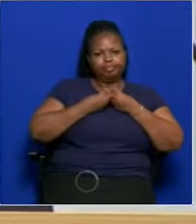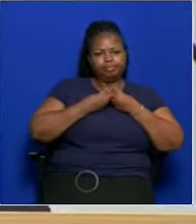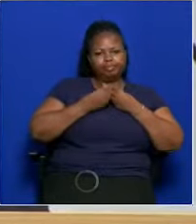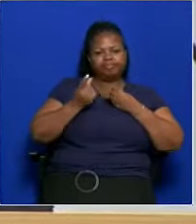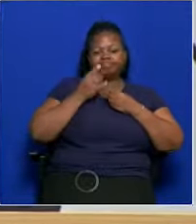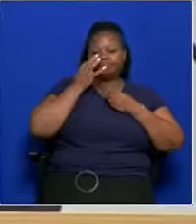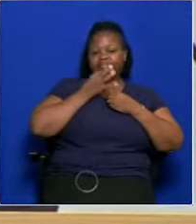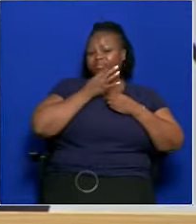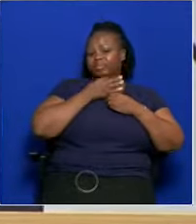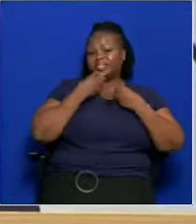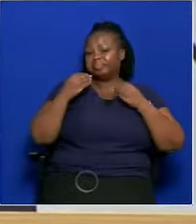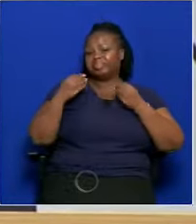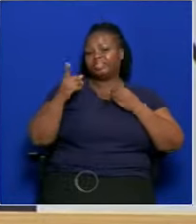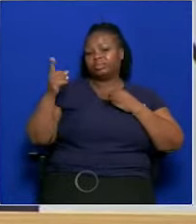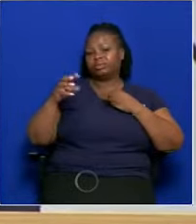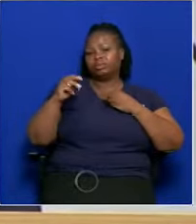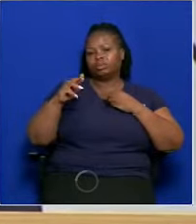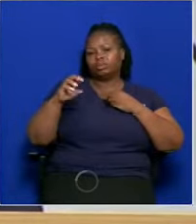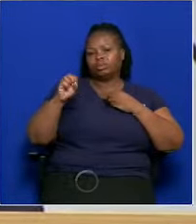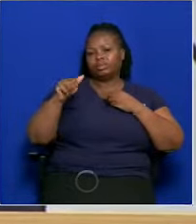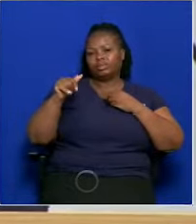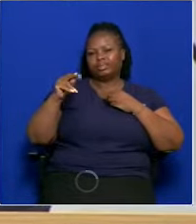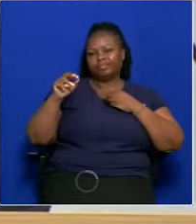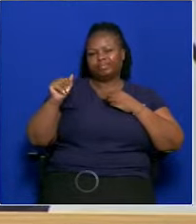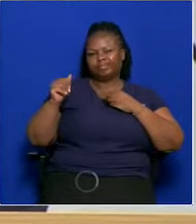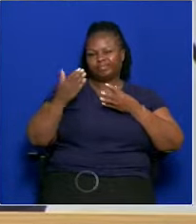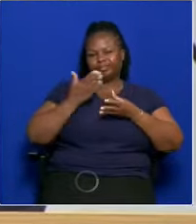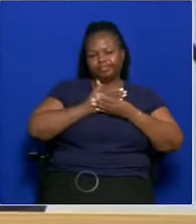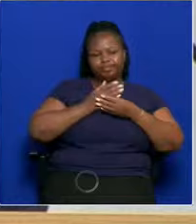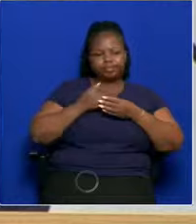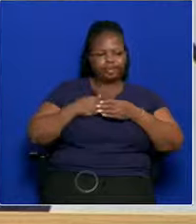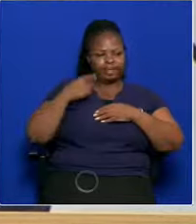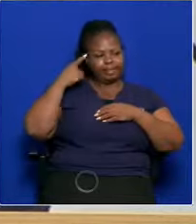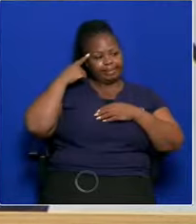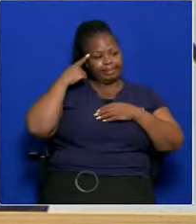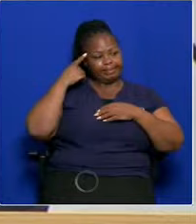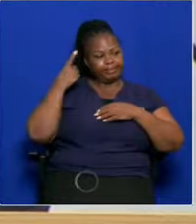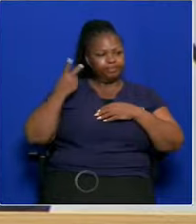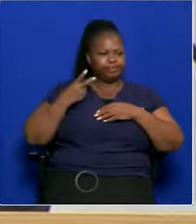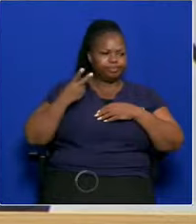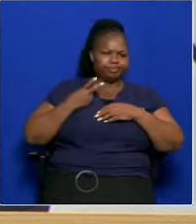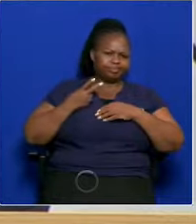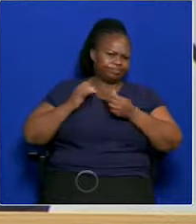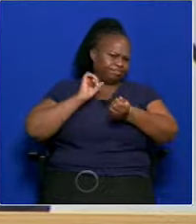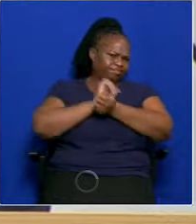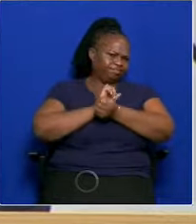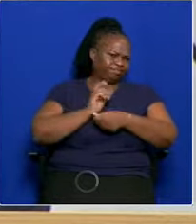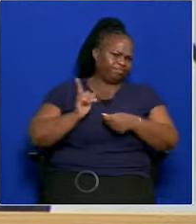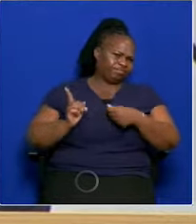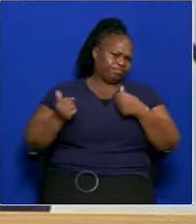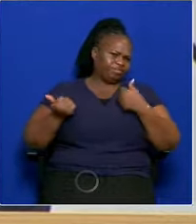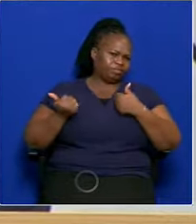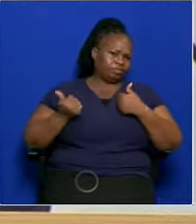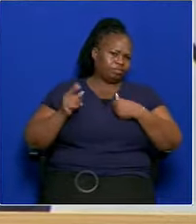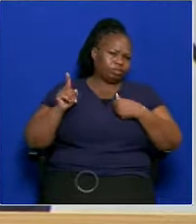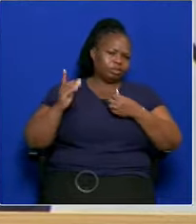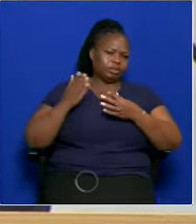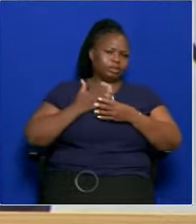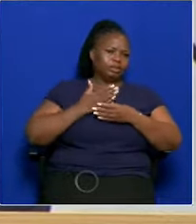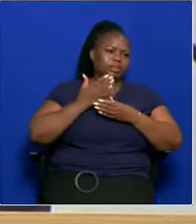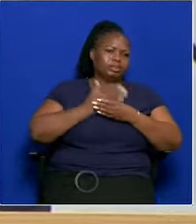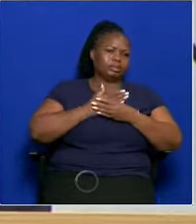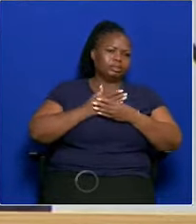case. And I think they made the arrest on this matter before I can even come